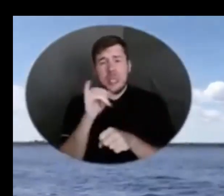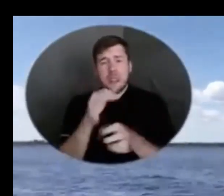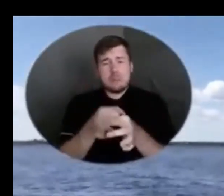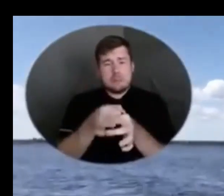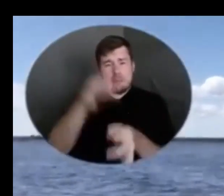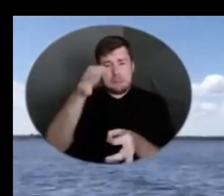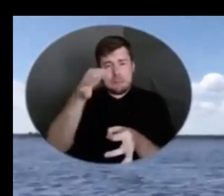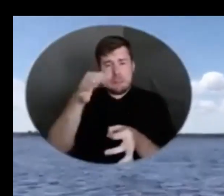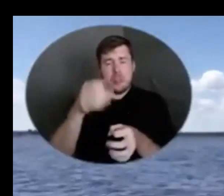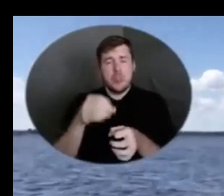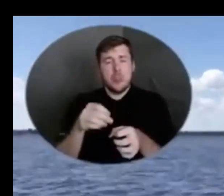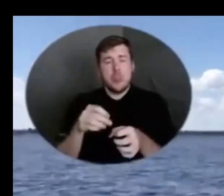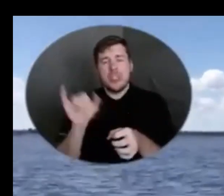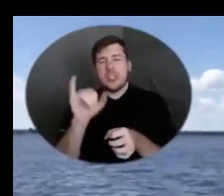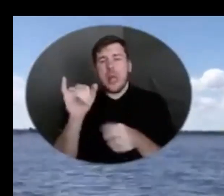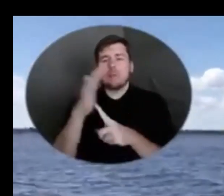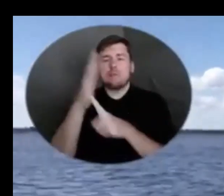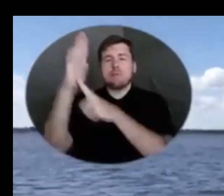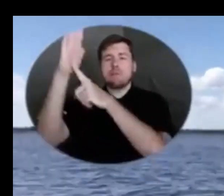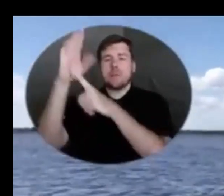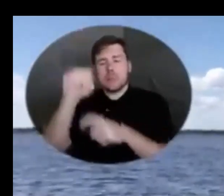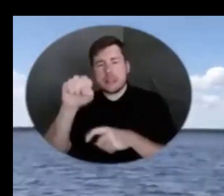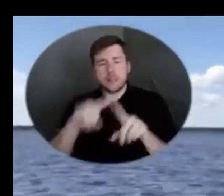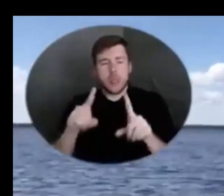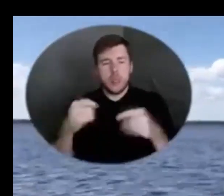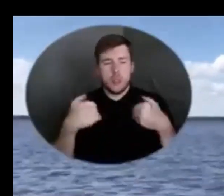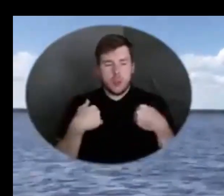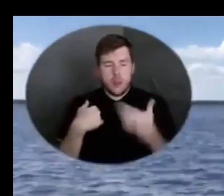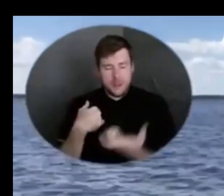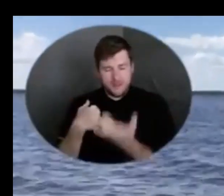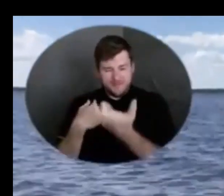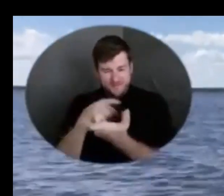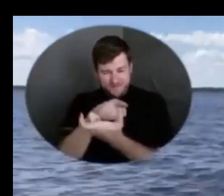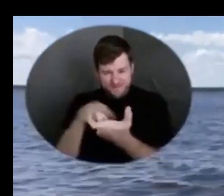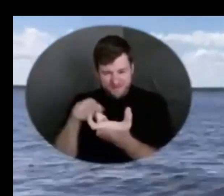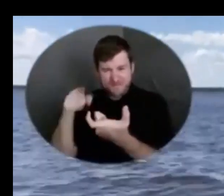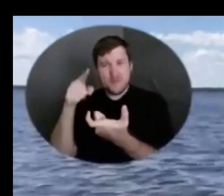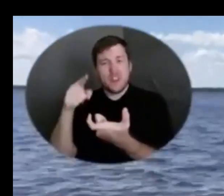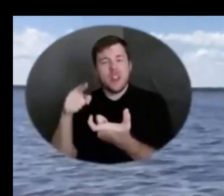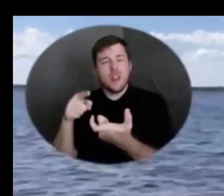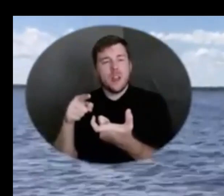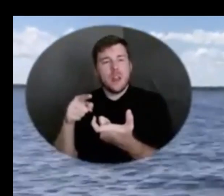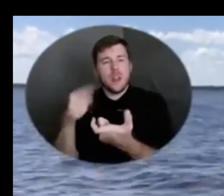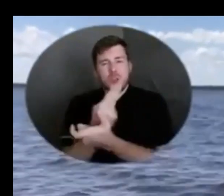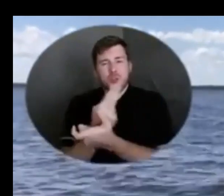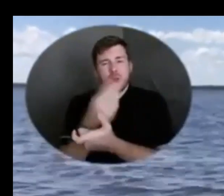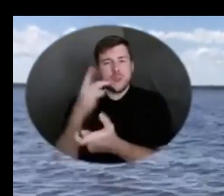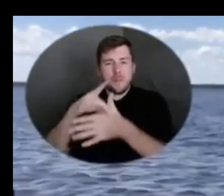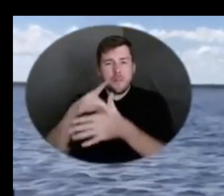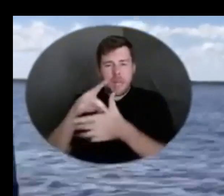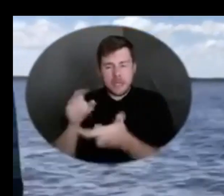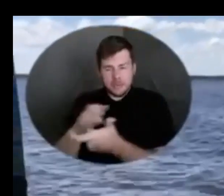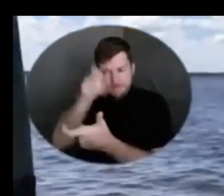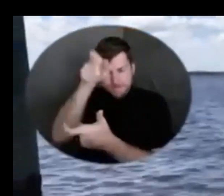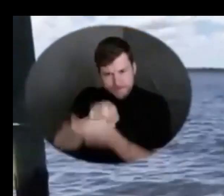kite, except you got a weighted kind of pincher down here, and you would take part of this and kind of stab it through there.